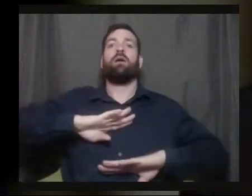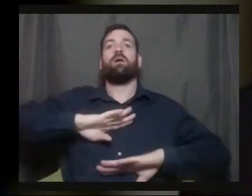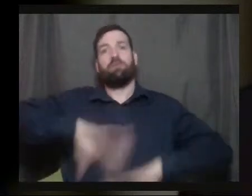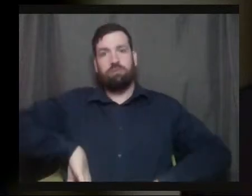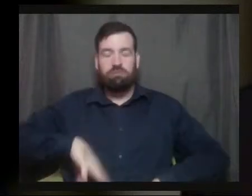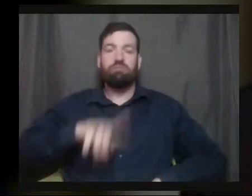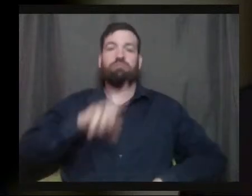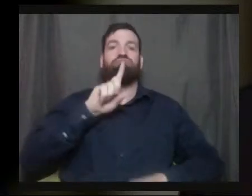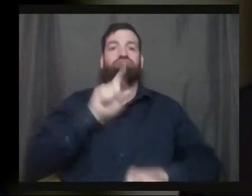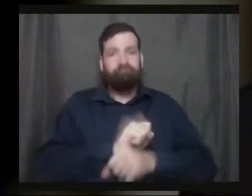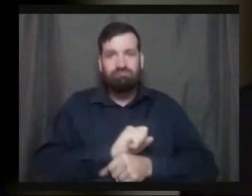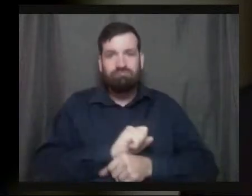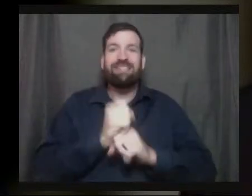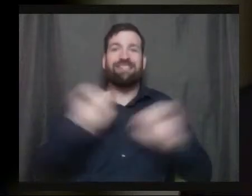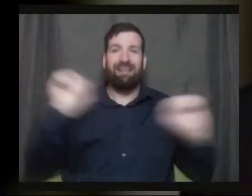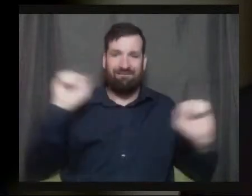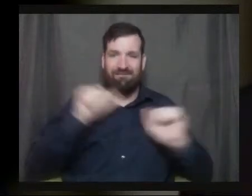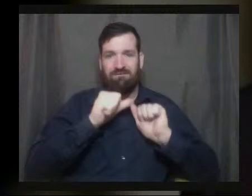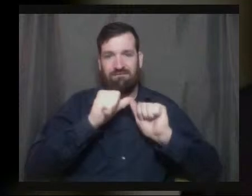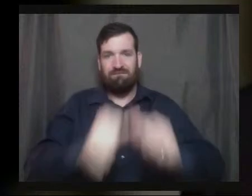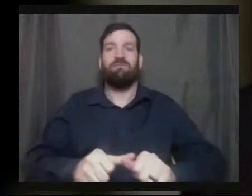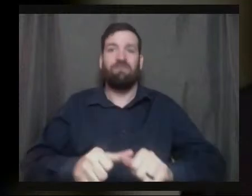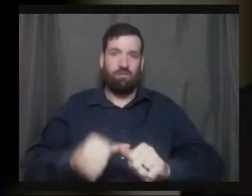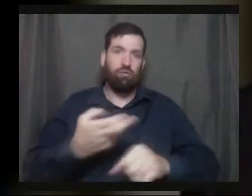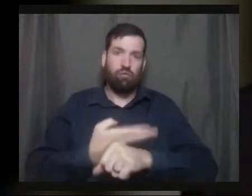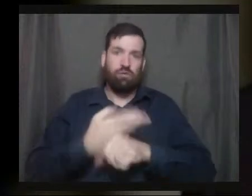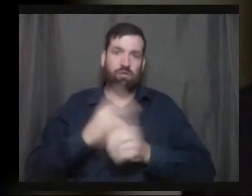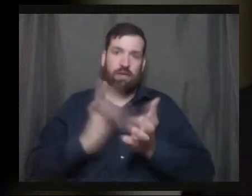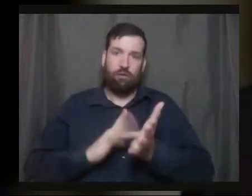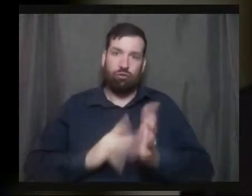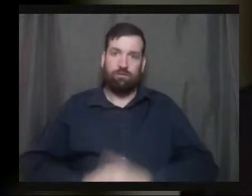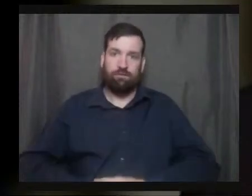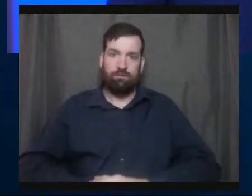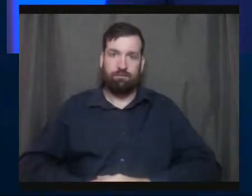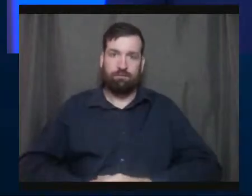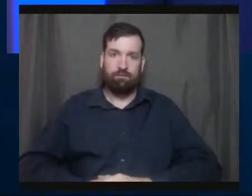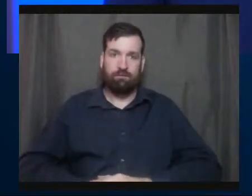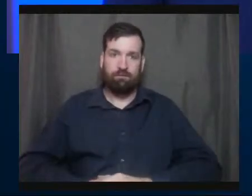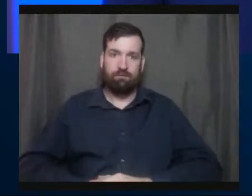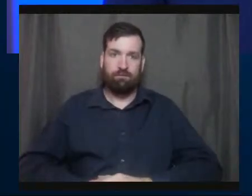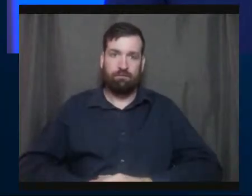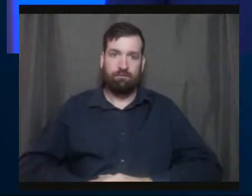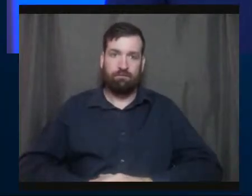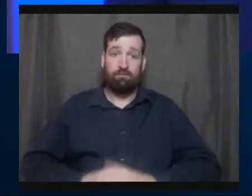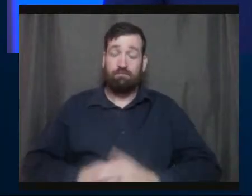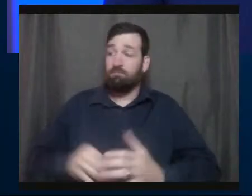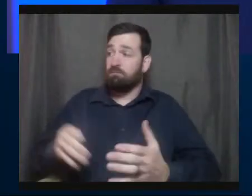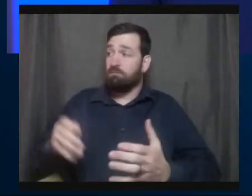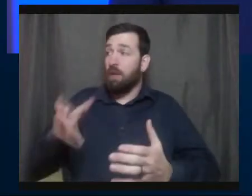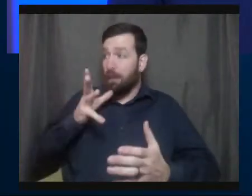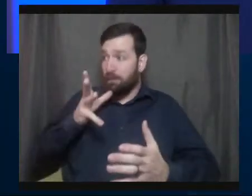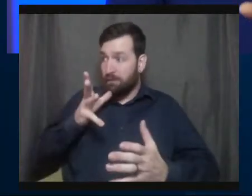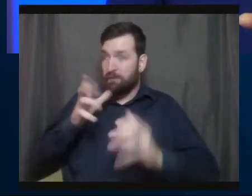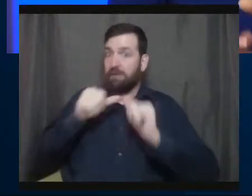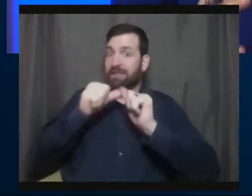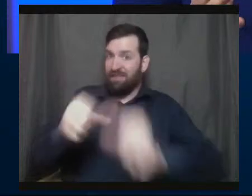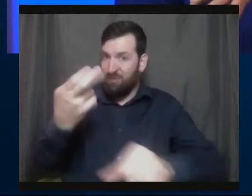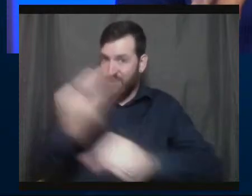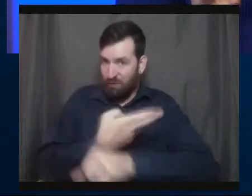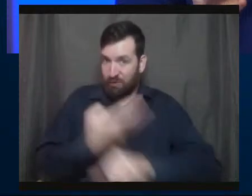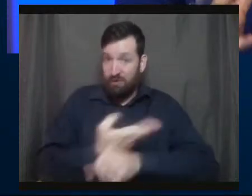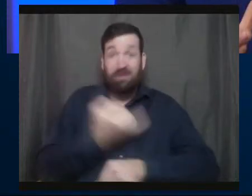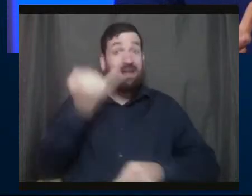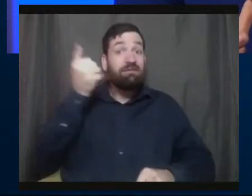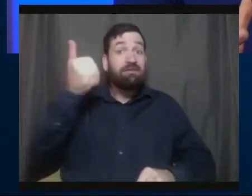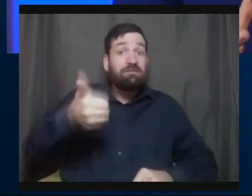definitely safe for them to continue taking this medication during pregnancy. So moms, stay on it. But if you're a man and you're